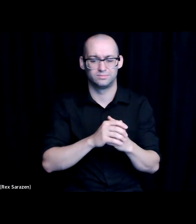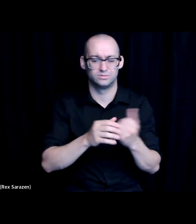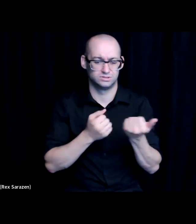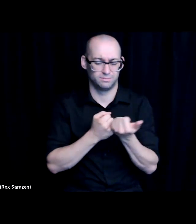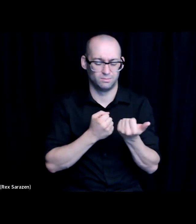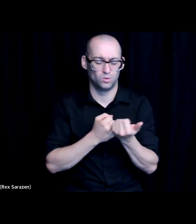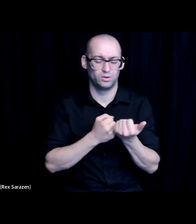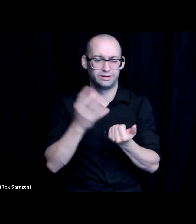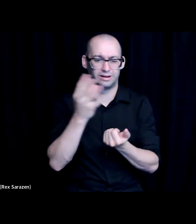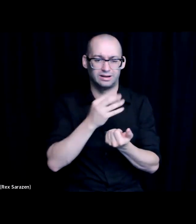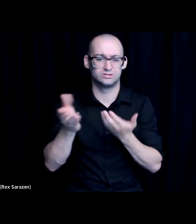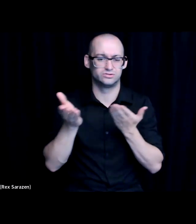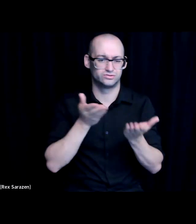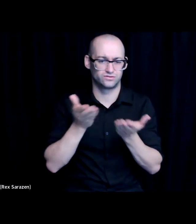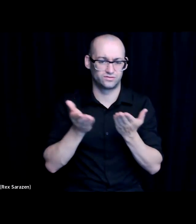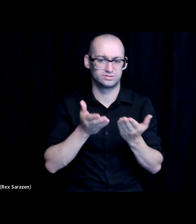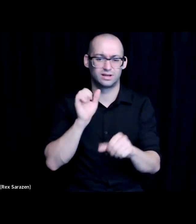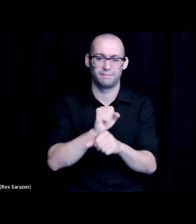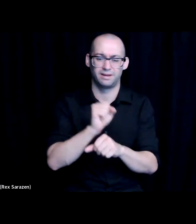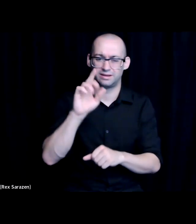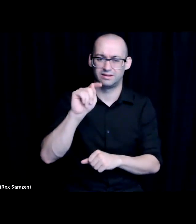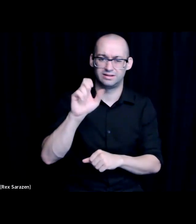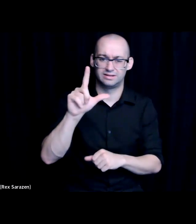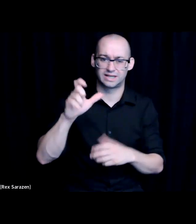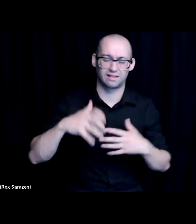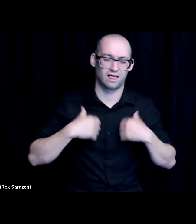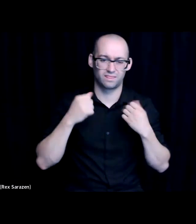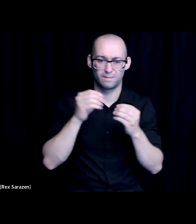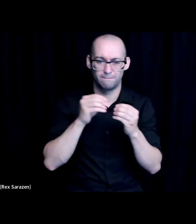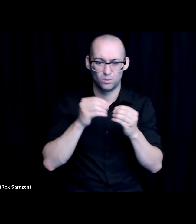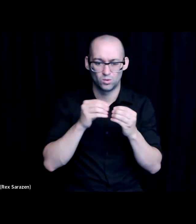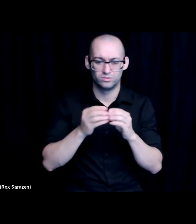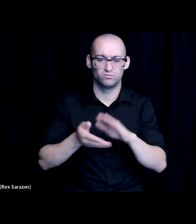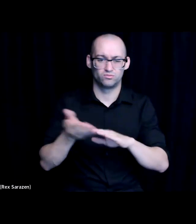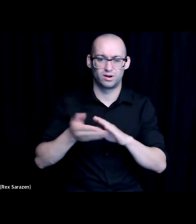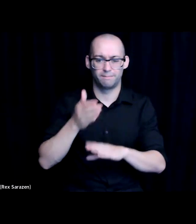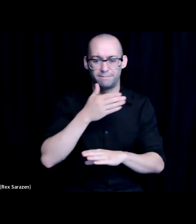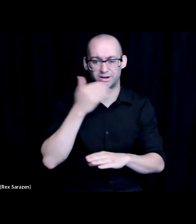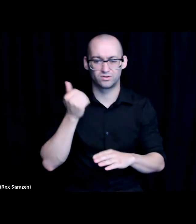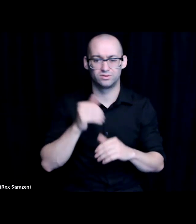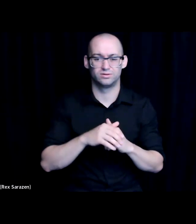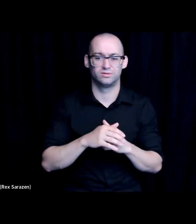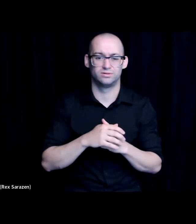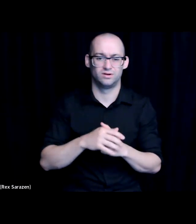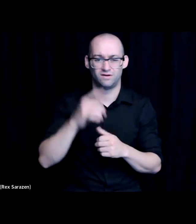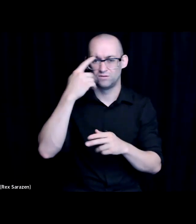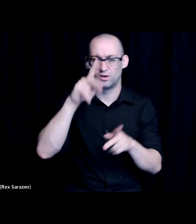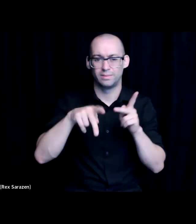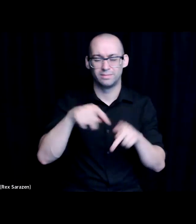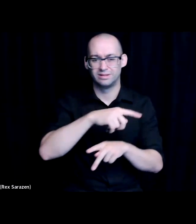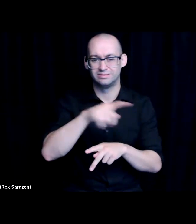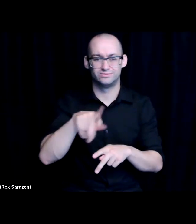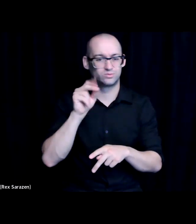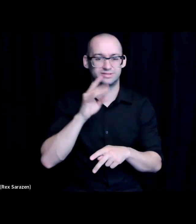support and services to make telehealth more efficient and effective and accessible to those that don't speak English, which is a lot